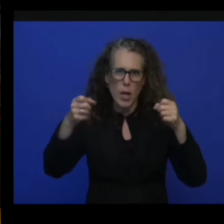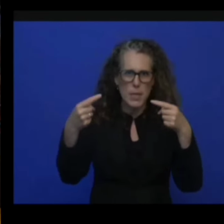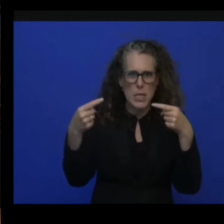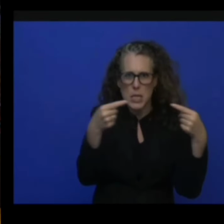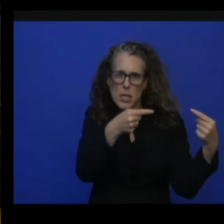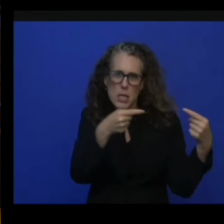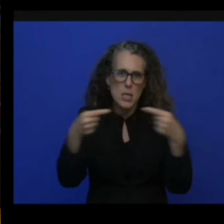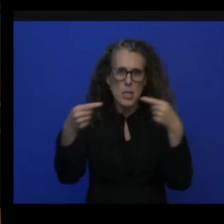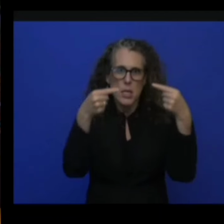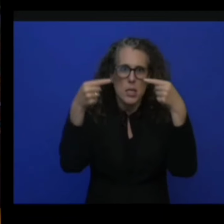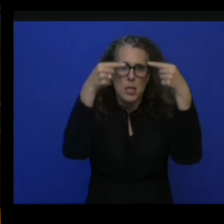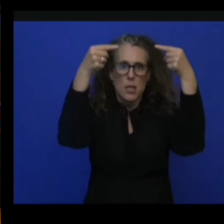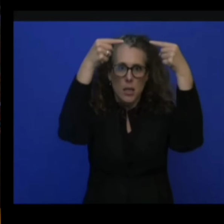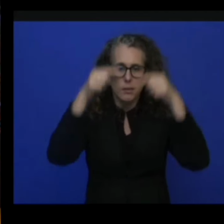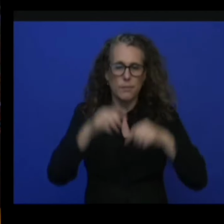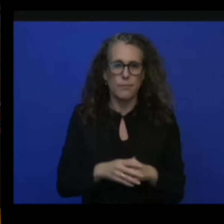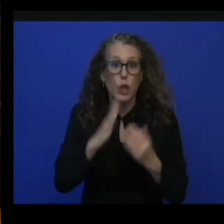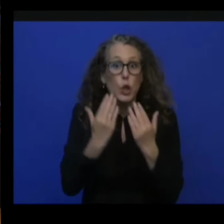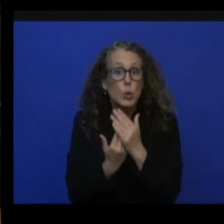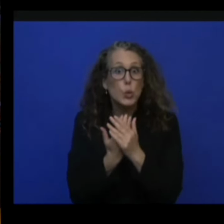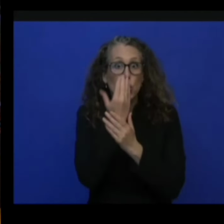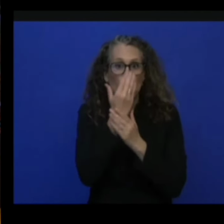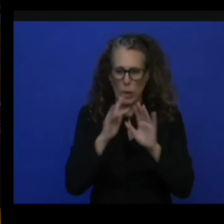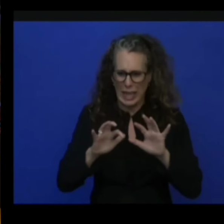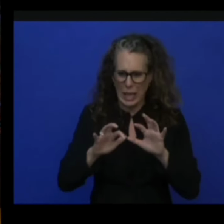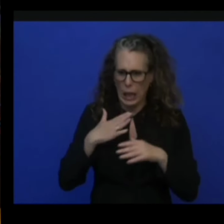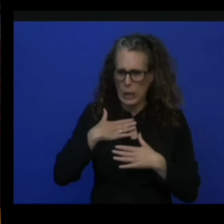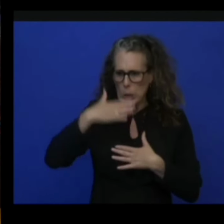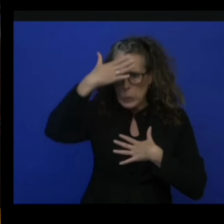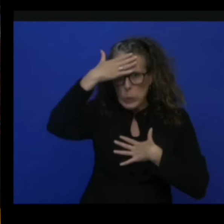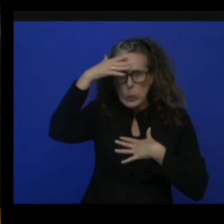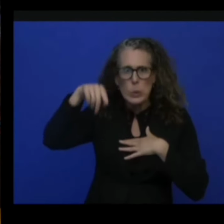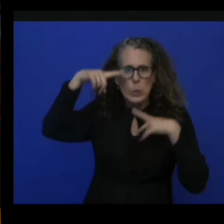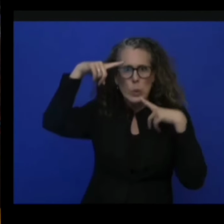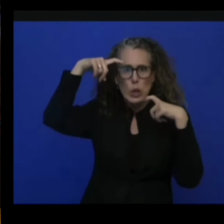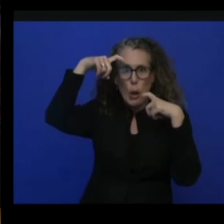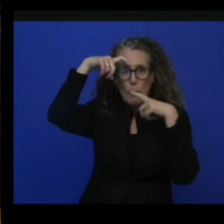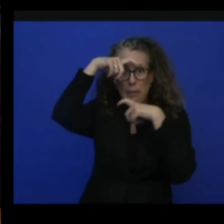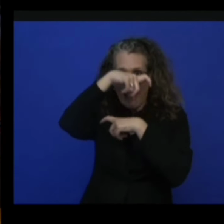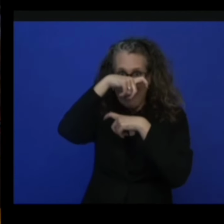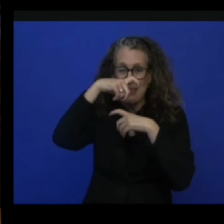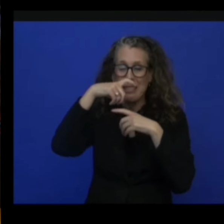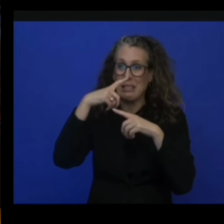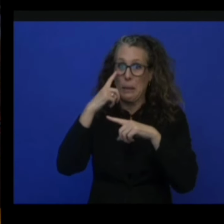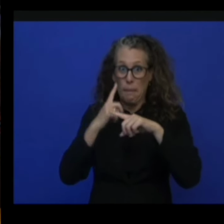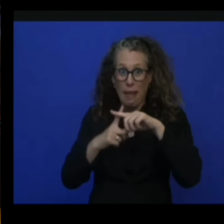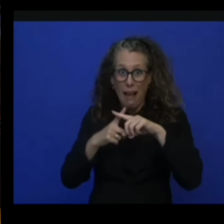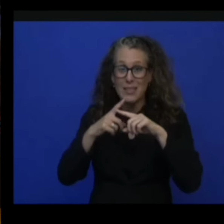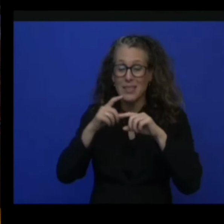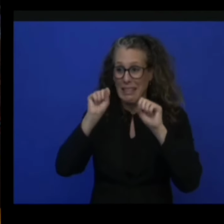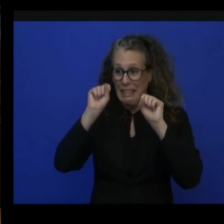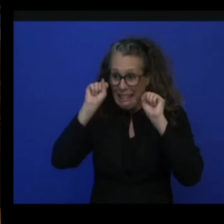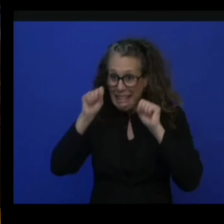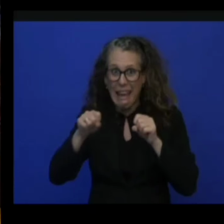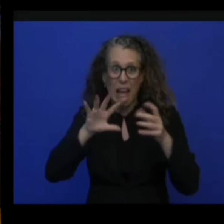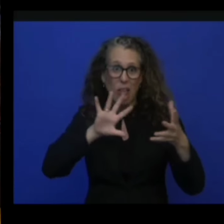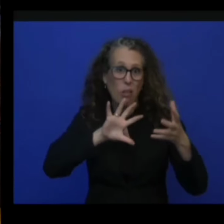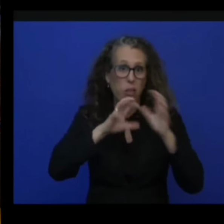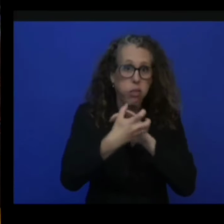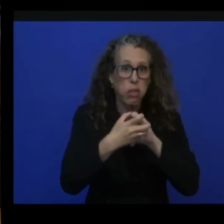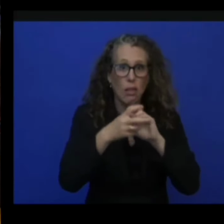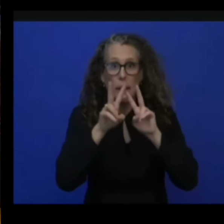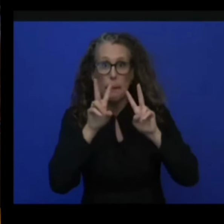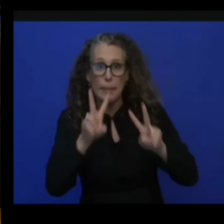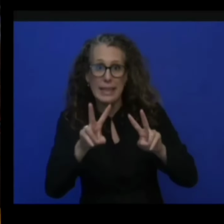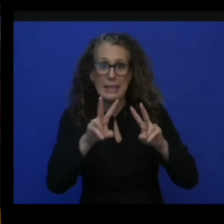are developing which are increasingly complex and pose significant threats to global peace and stability. And